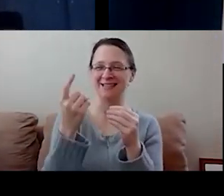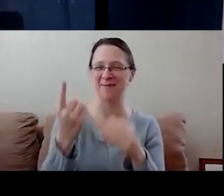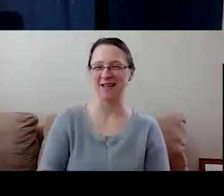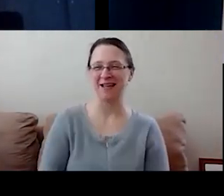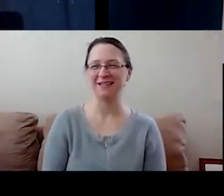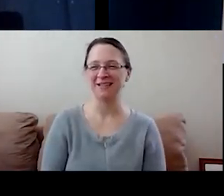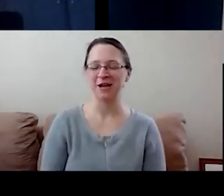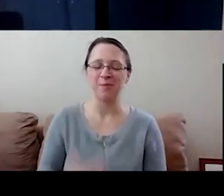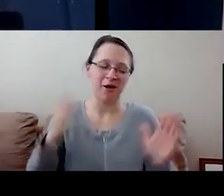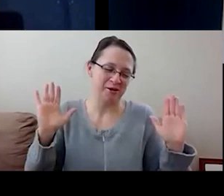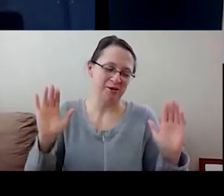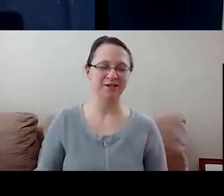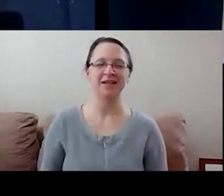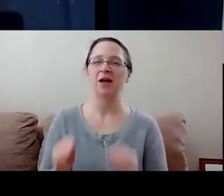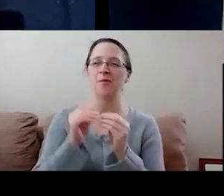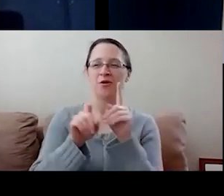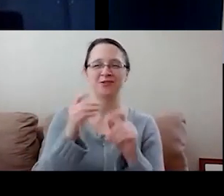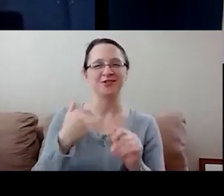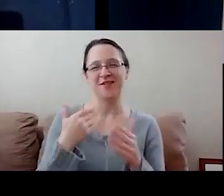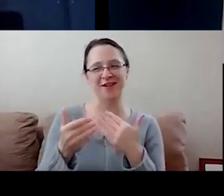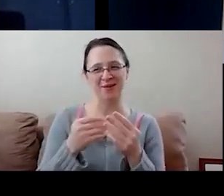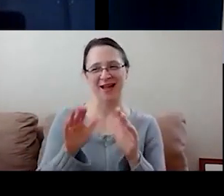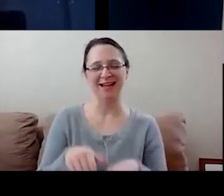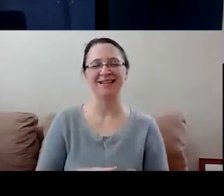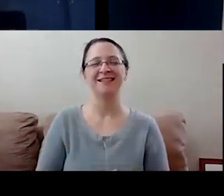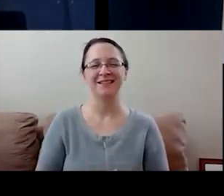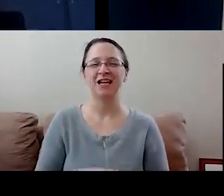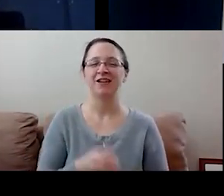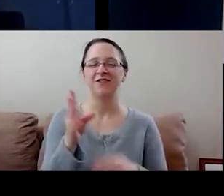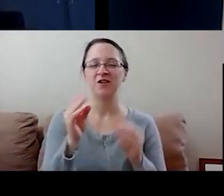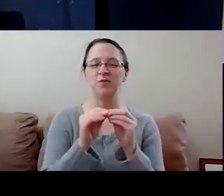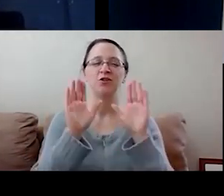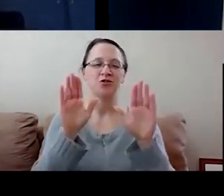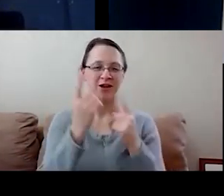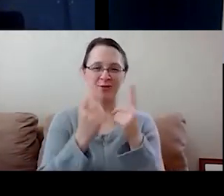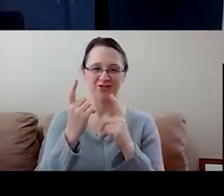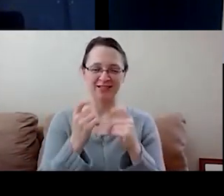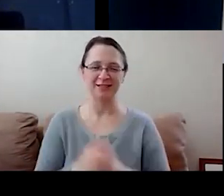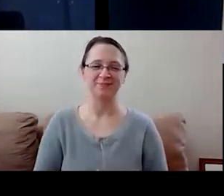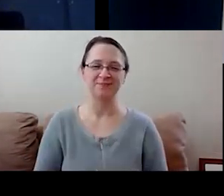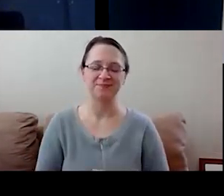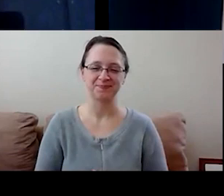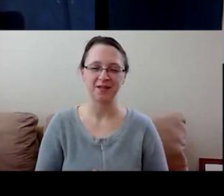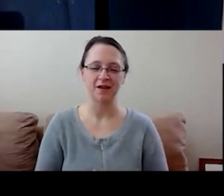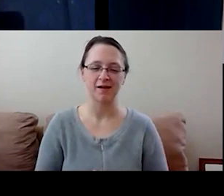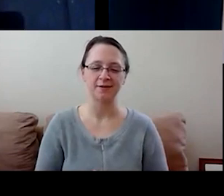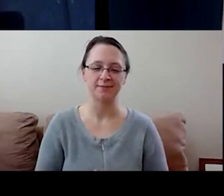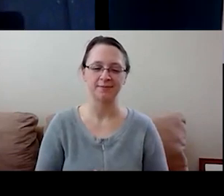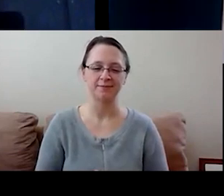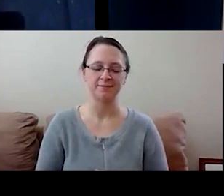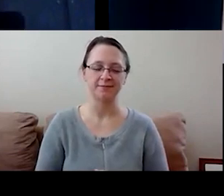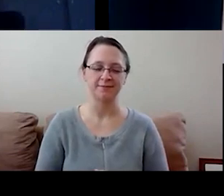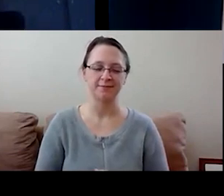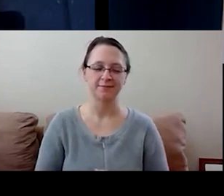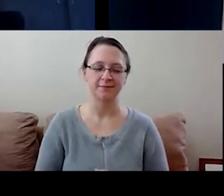But there's some more questions that Abby has. We do have a few more fantastic questions. The next one is,